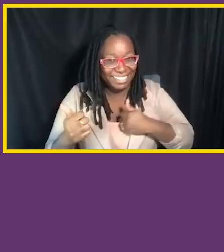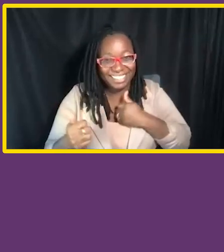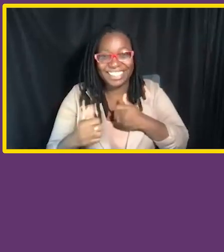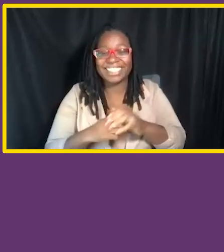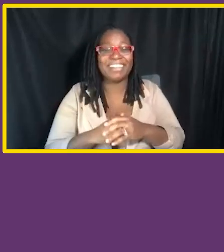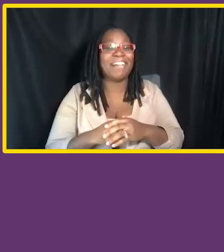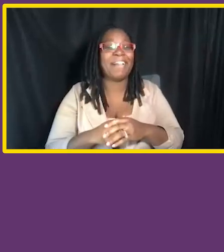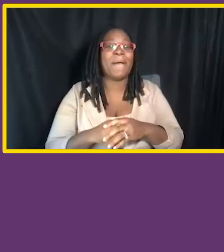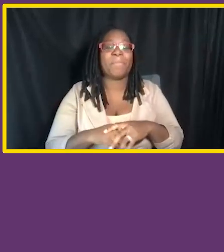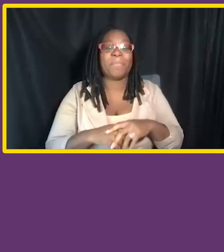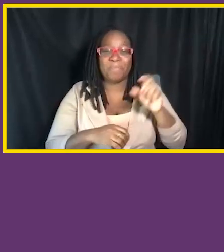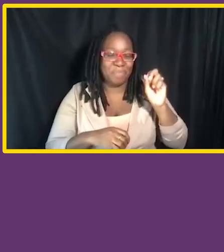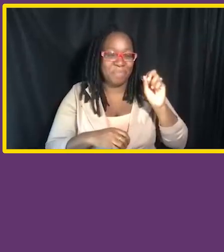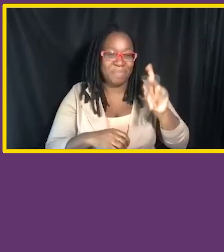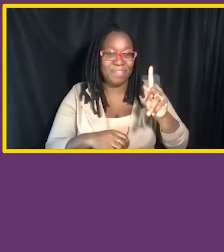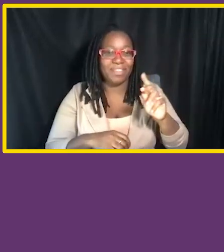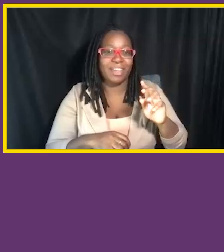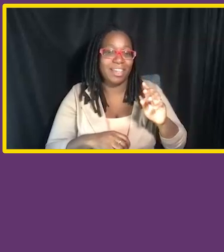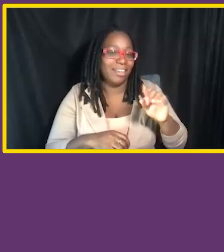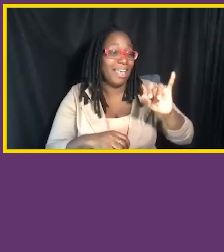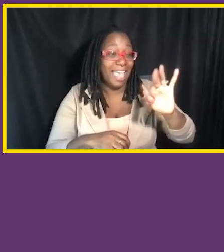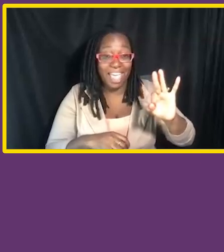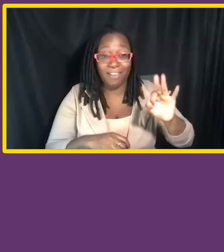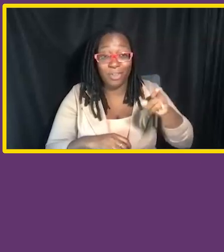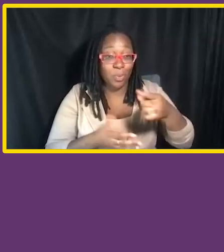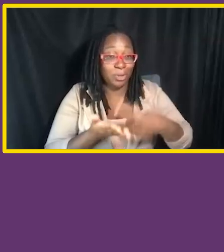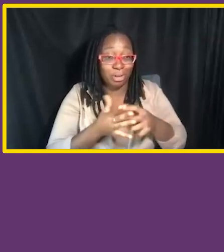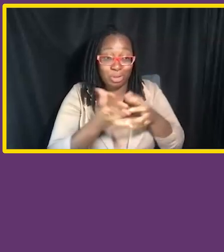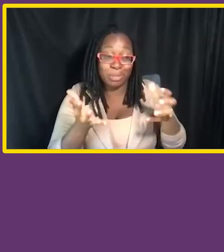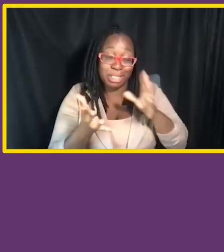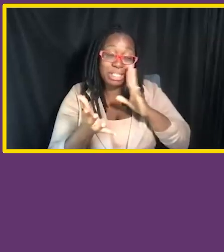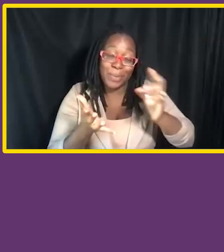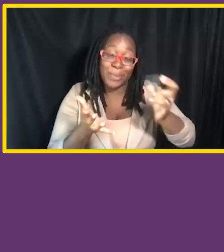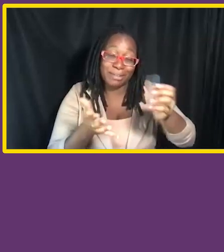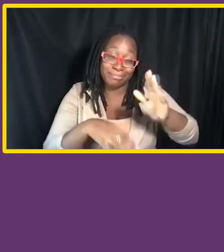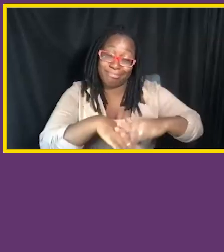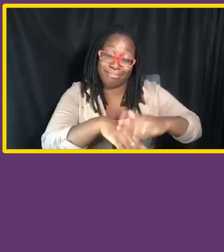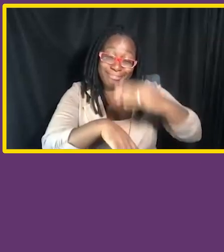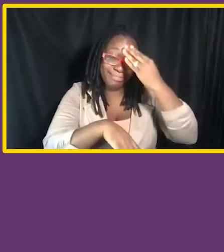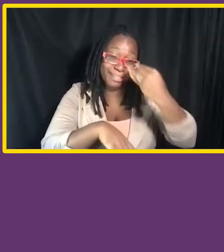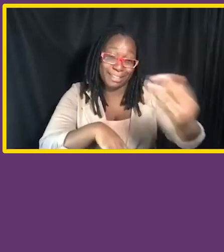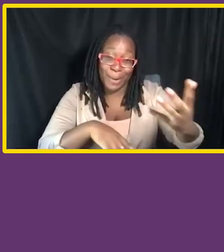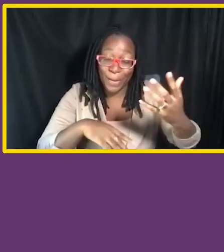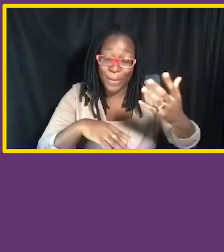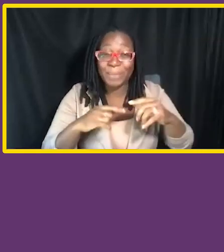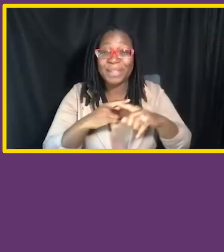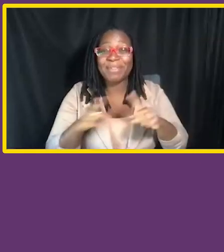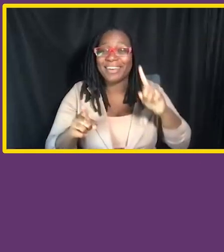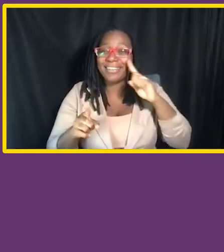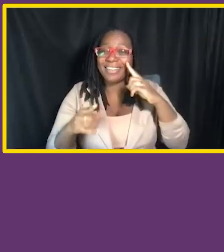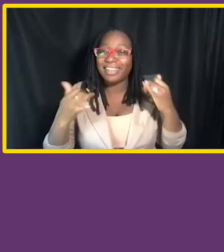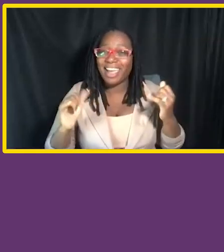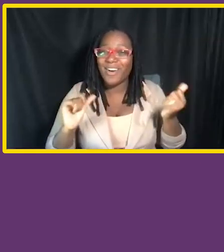for the time back if I thought you were speaking too long. I mean, I think all three of you are opening this